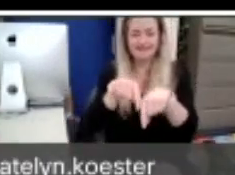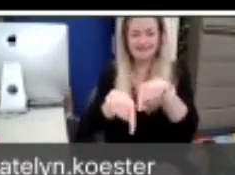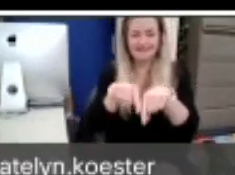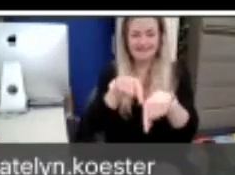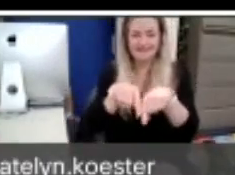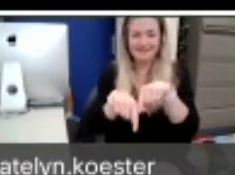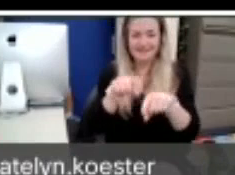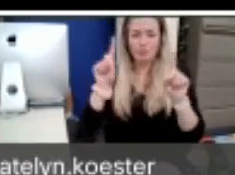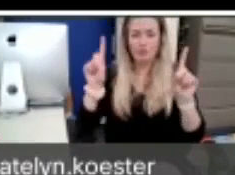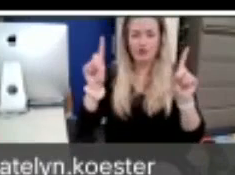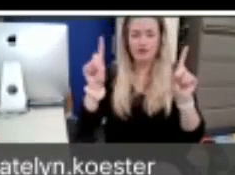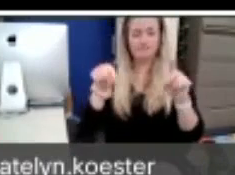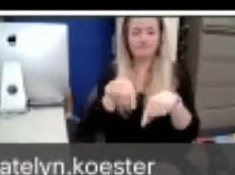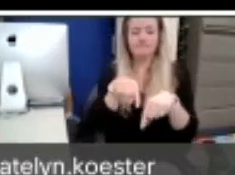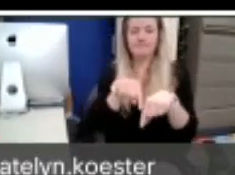Socks.